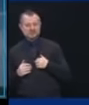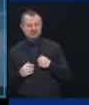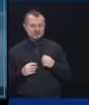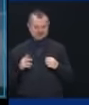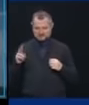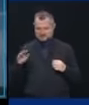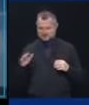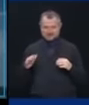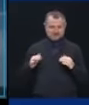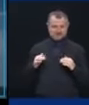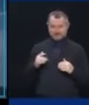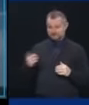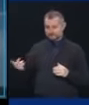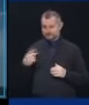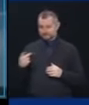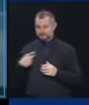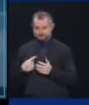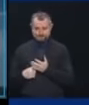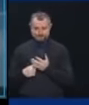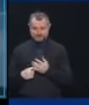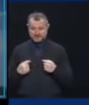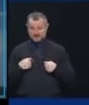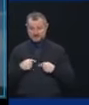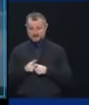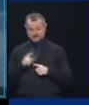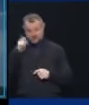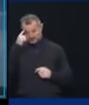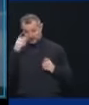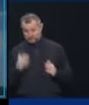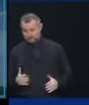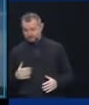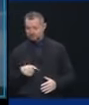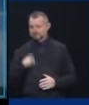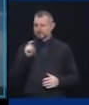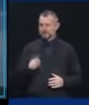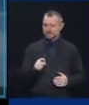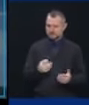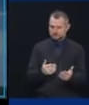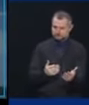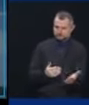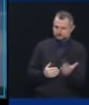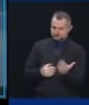But for me, having a budget that accelerates